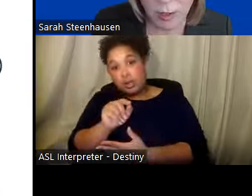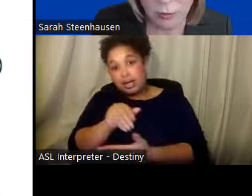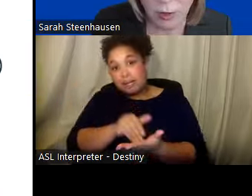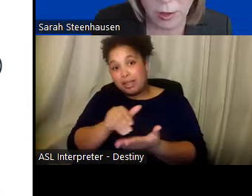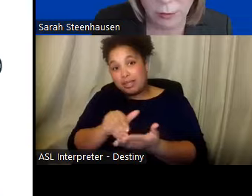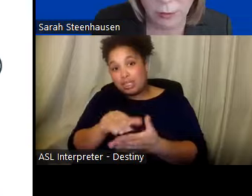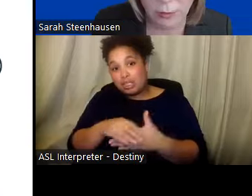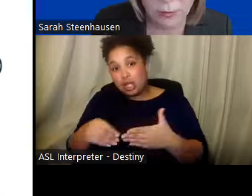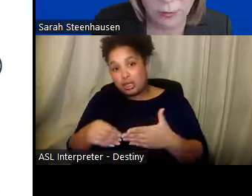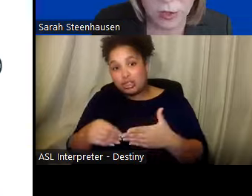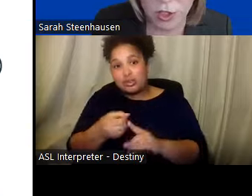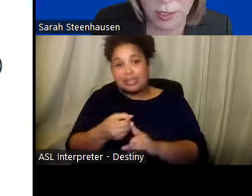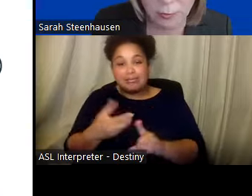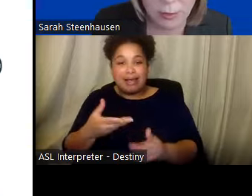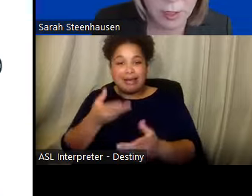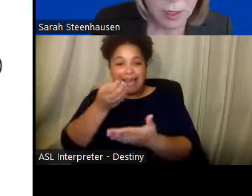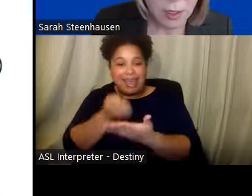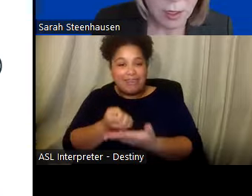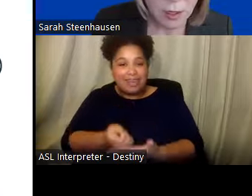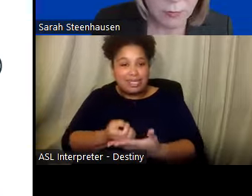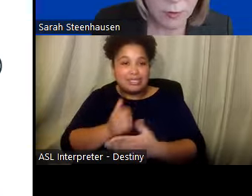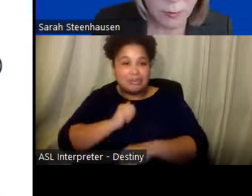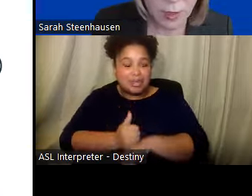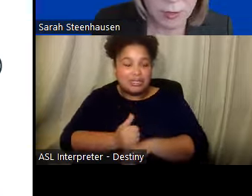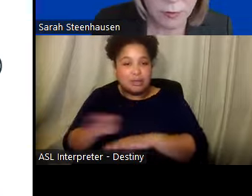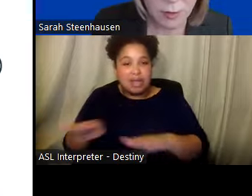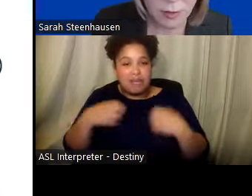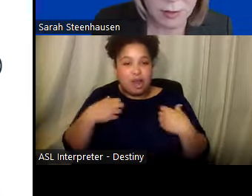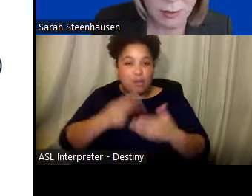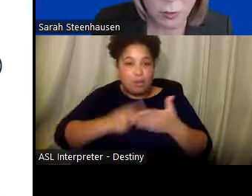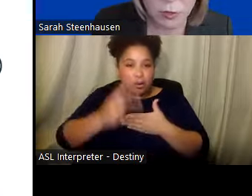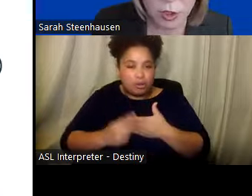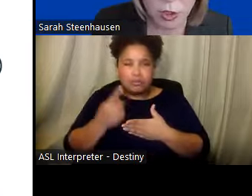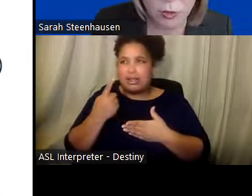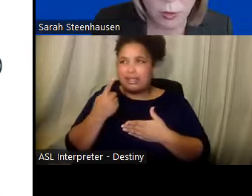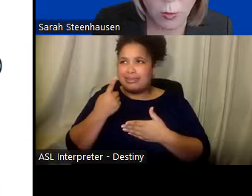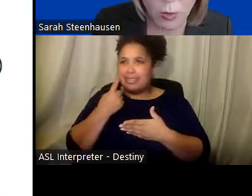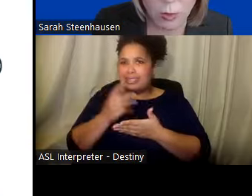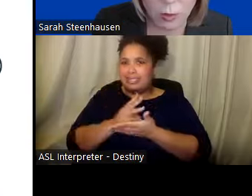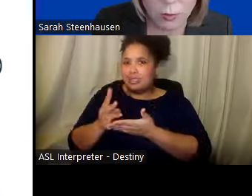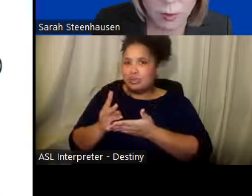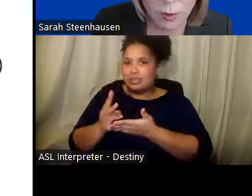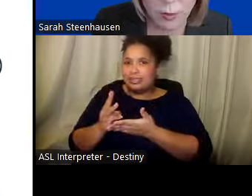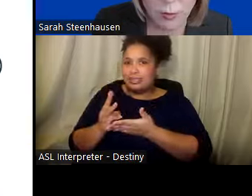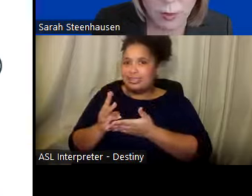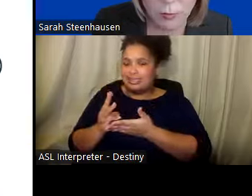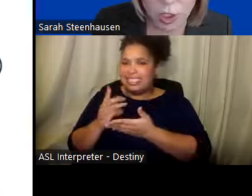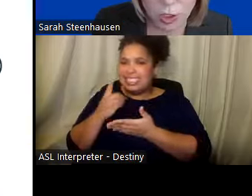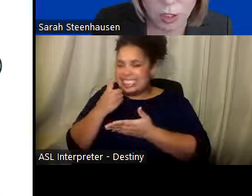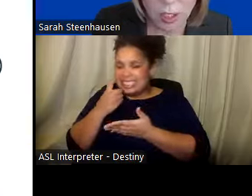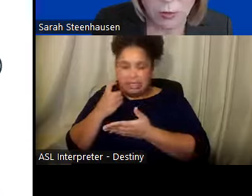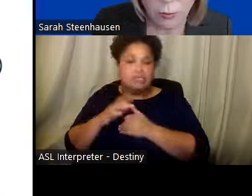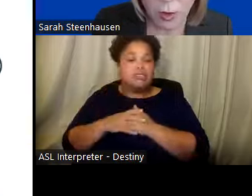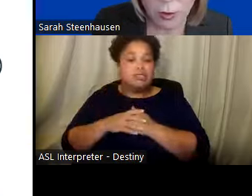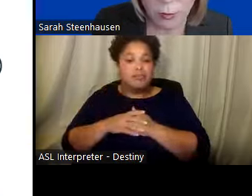evidence-based behavioral health programs. So this just happened in the past, I think, 6 weeks or so. So we're working closely with the